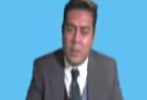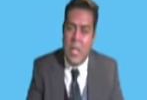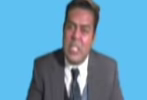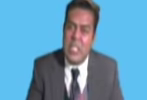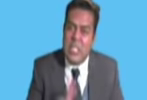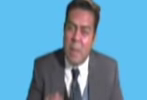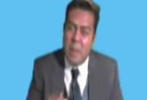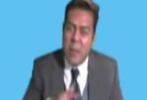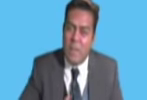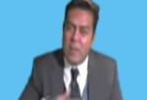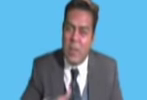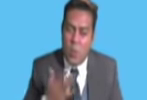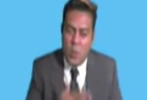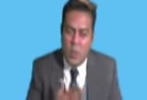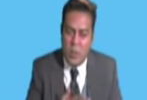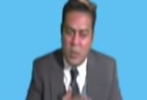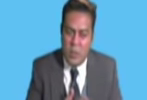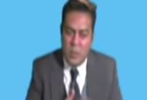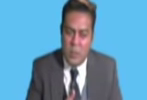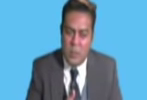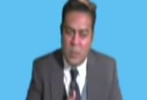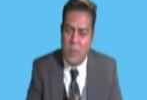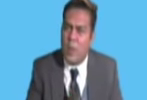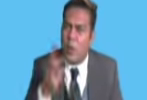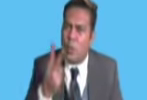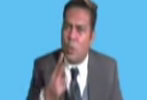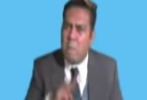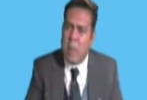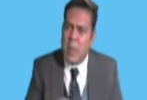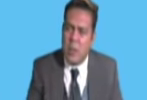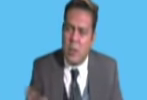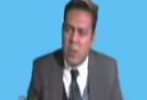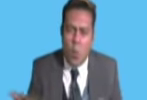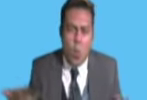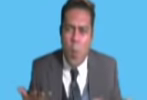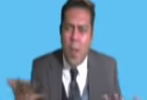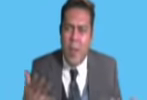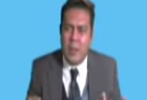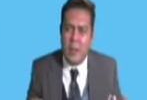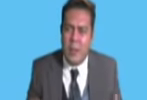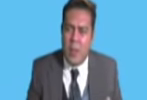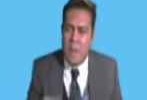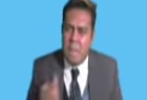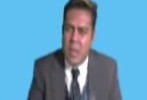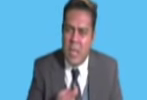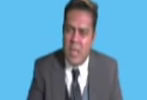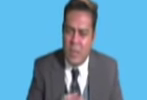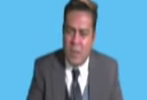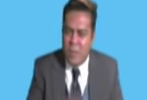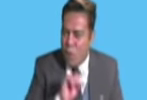groundwork, and all this work may have costed at the most 2 million. So where has all this money that was budgeted